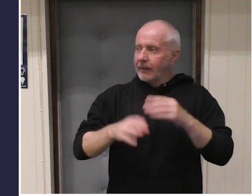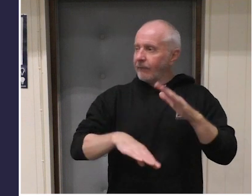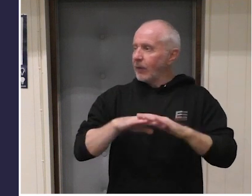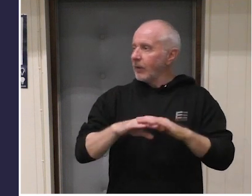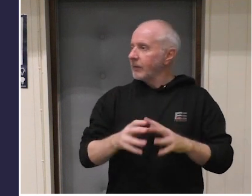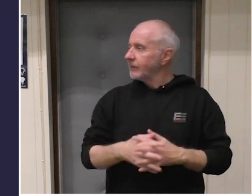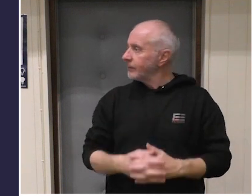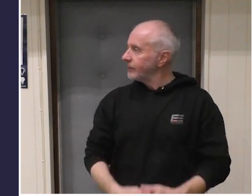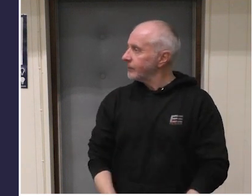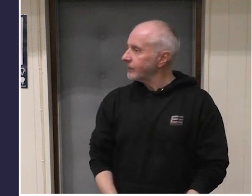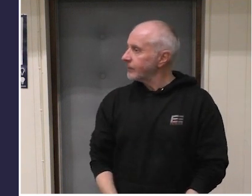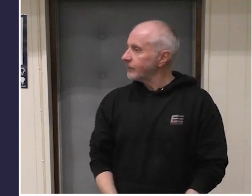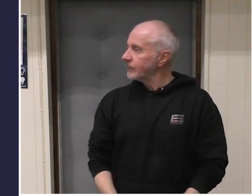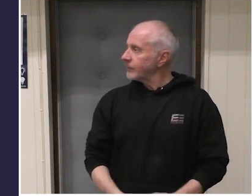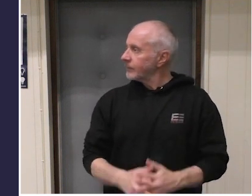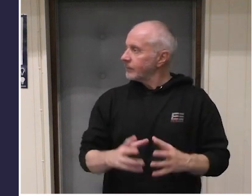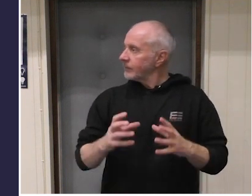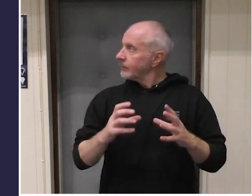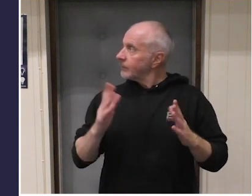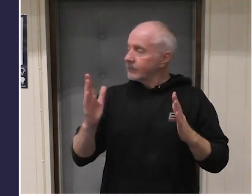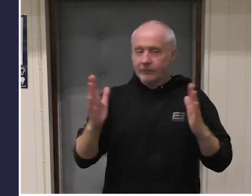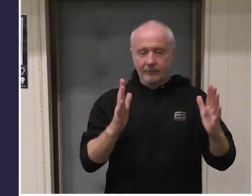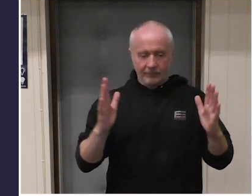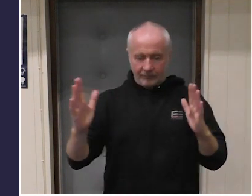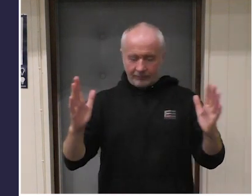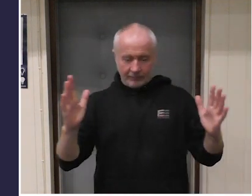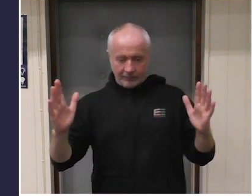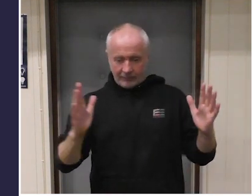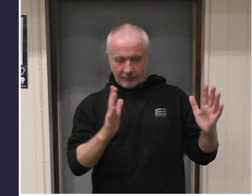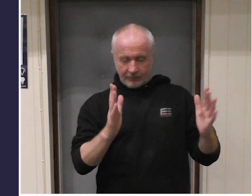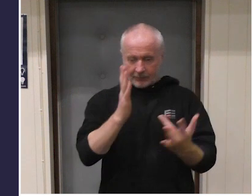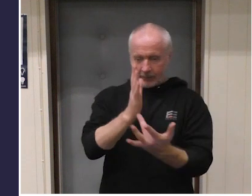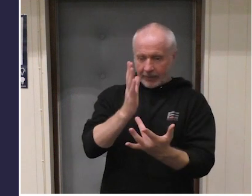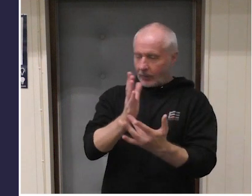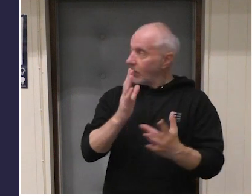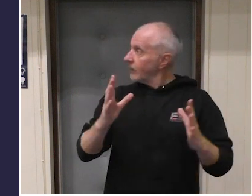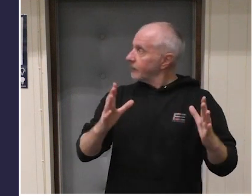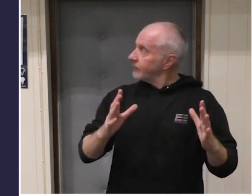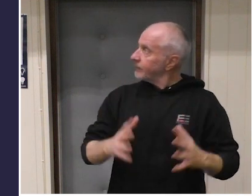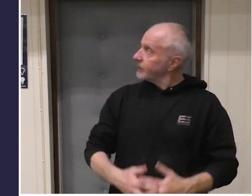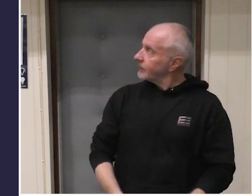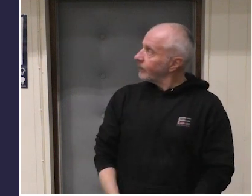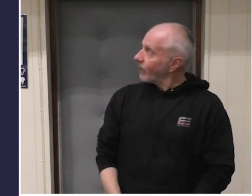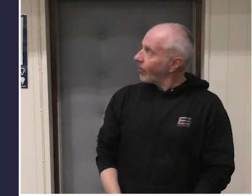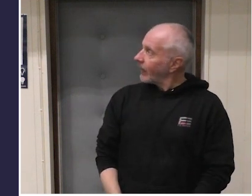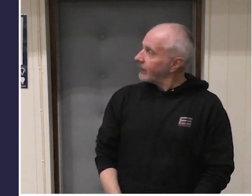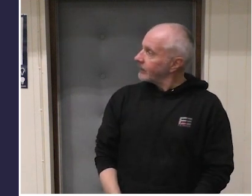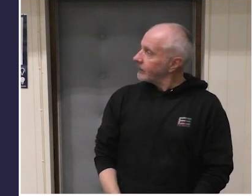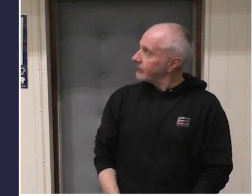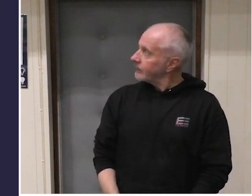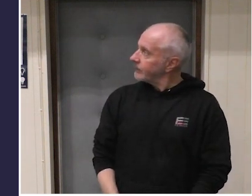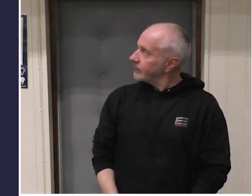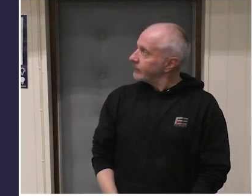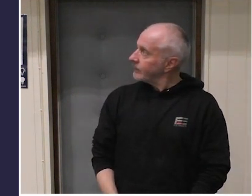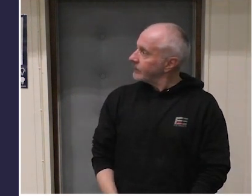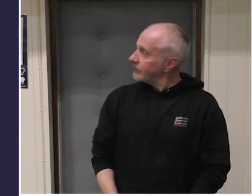in between. Somewhere in between, which bit in between? The middle one. This one here or this one here? The second one, yeah. The second one.